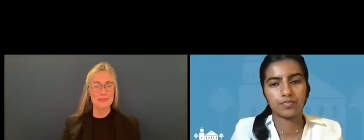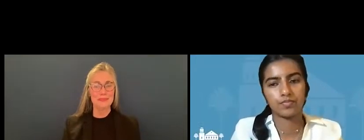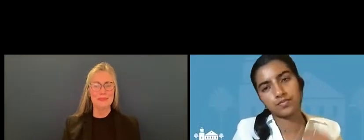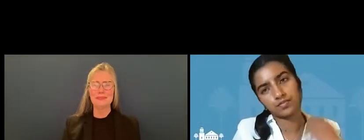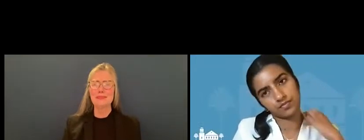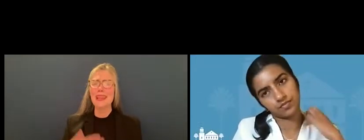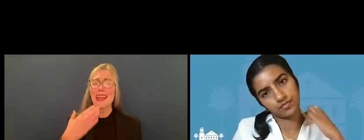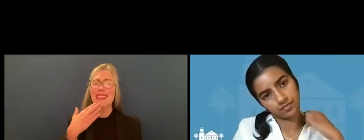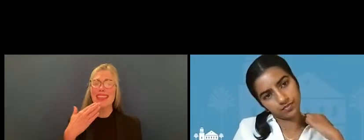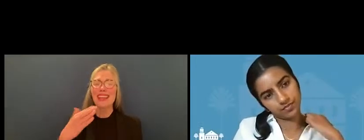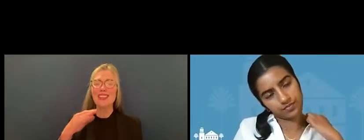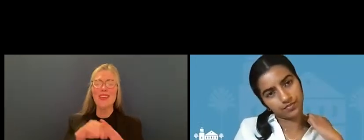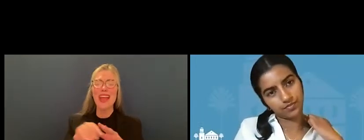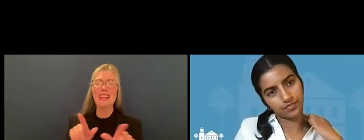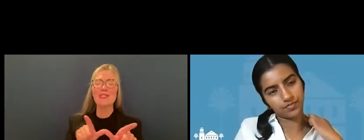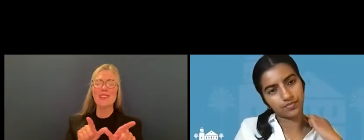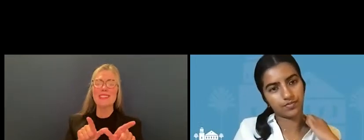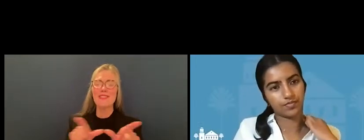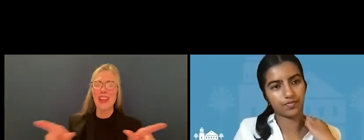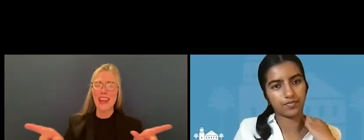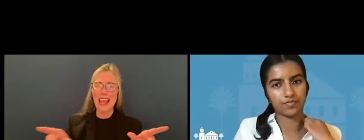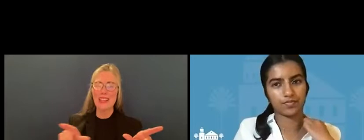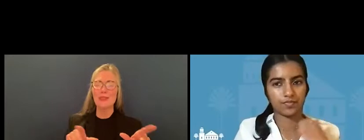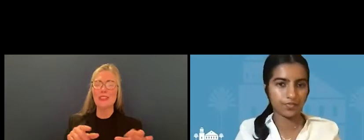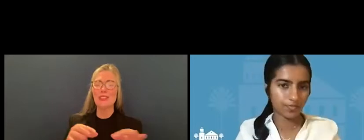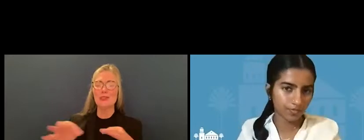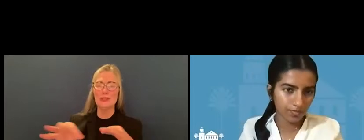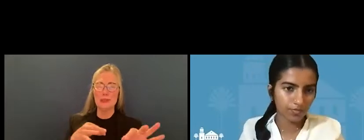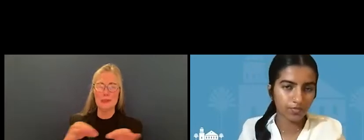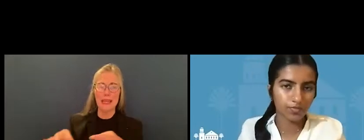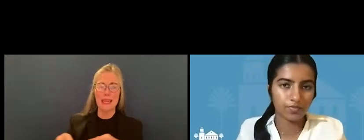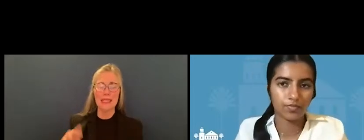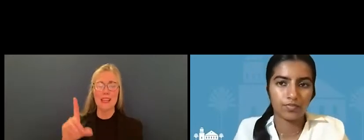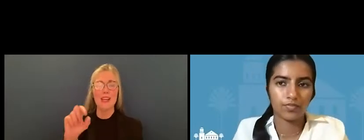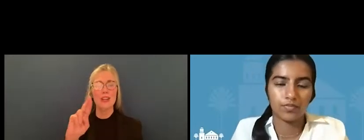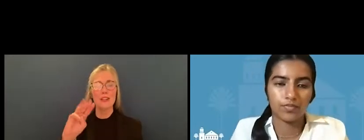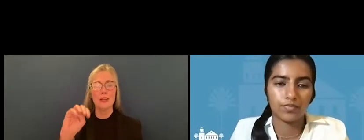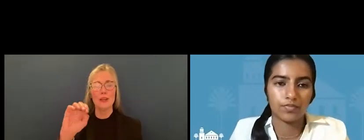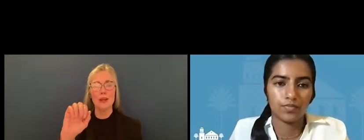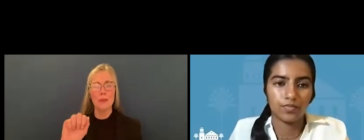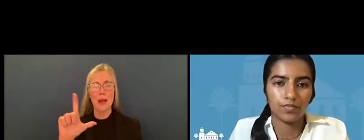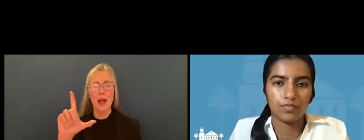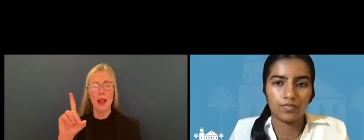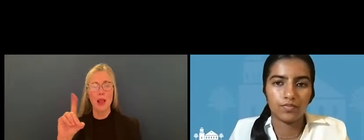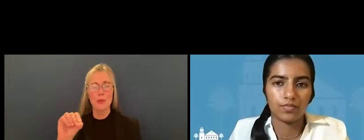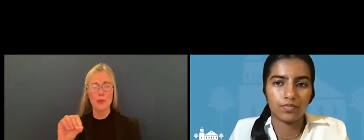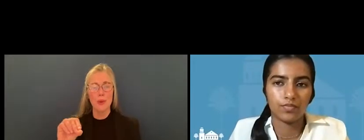Thank you for the language access information. Dr. Maldonado, would you please lead us in the Pledge of Allegiance?